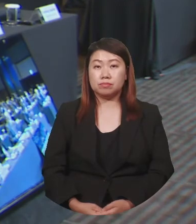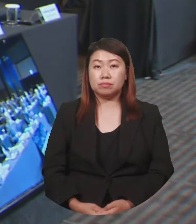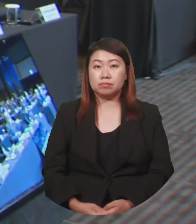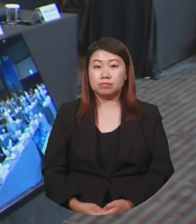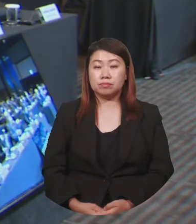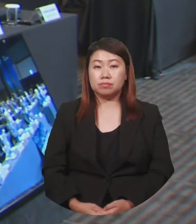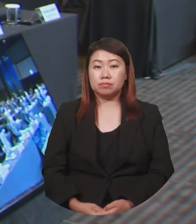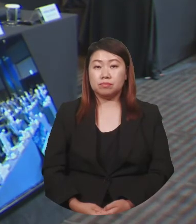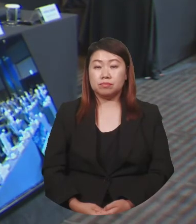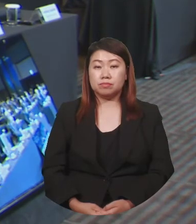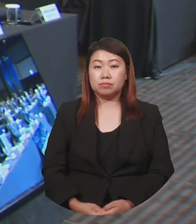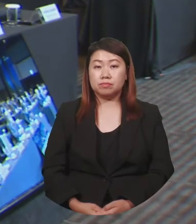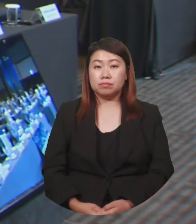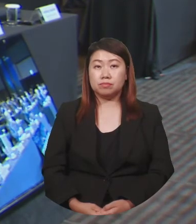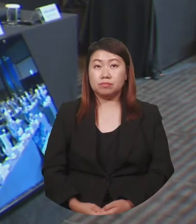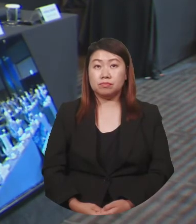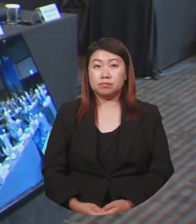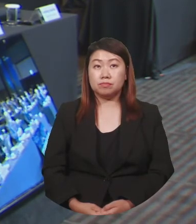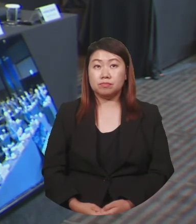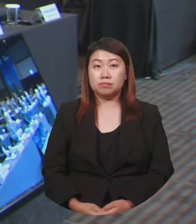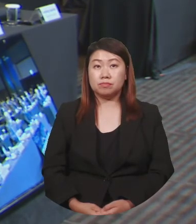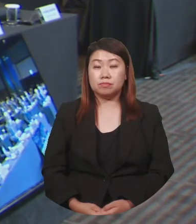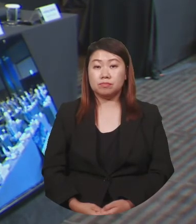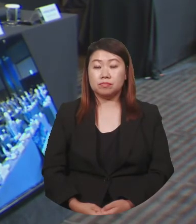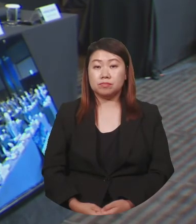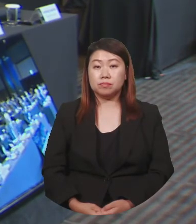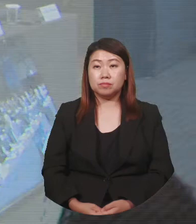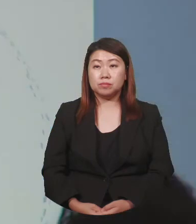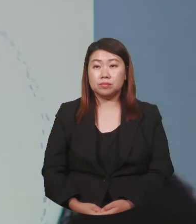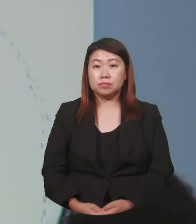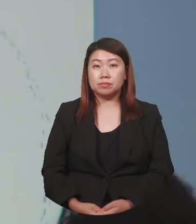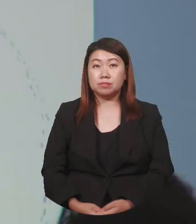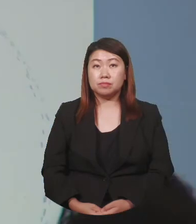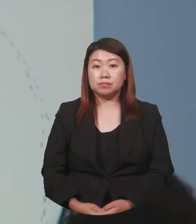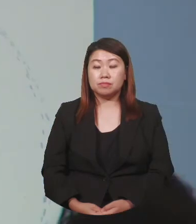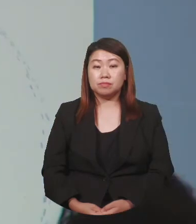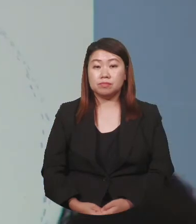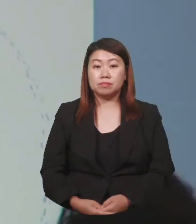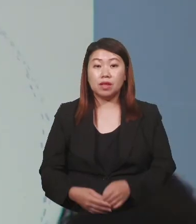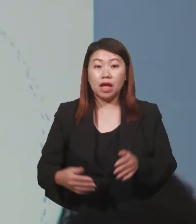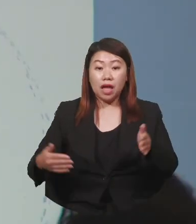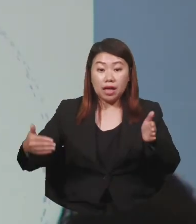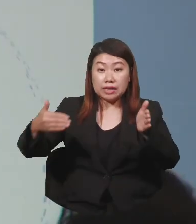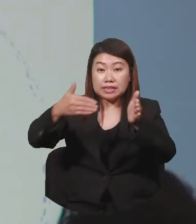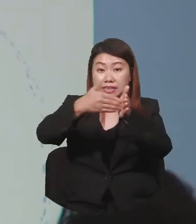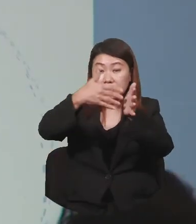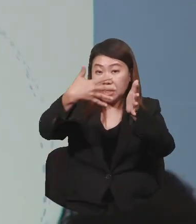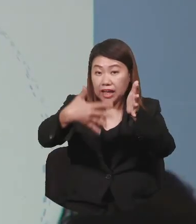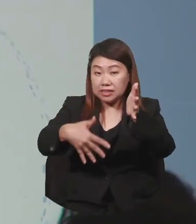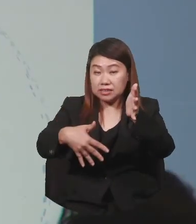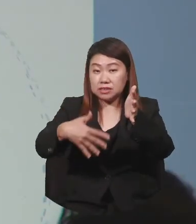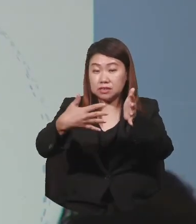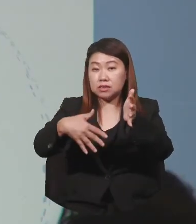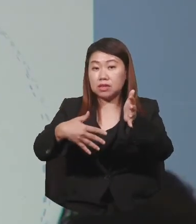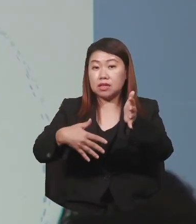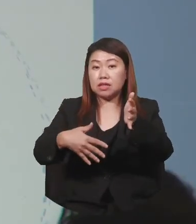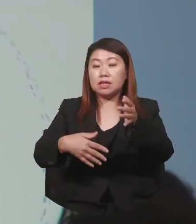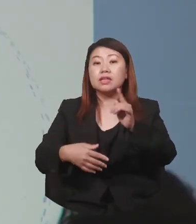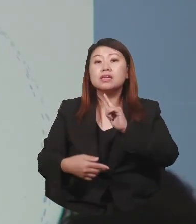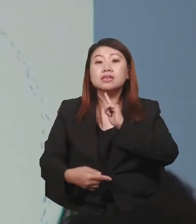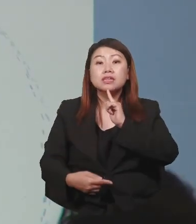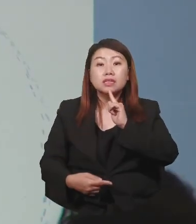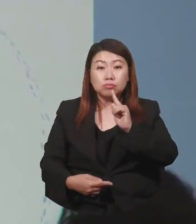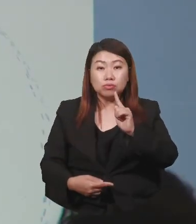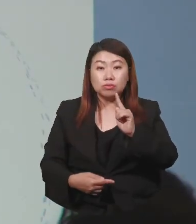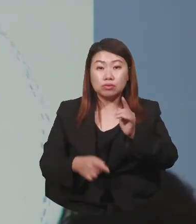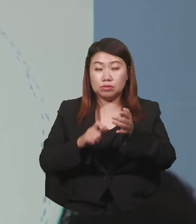Not done yet, which is why you're still seated here. So please give us one more minute. Did you have a great time